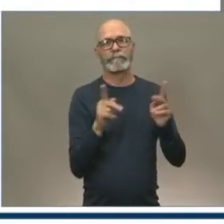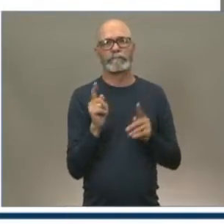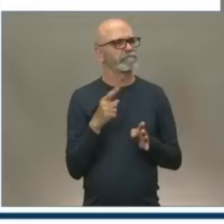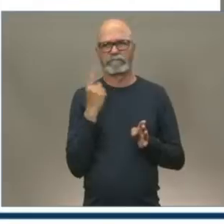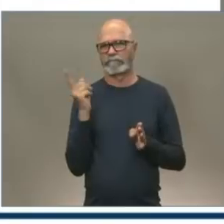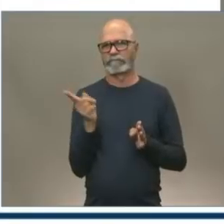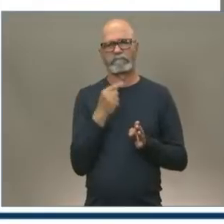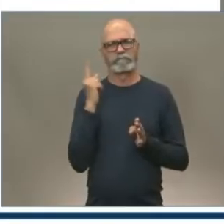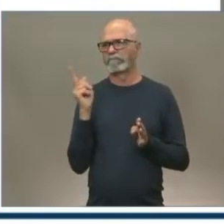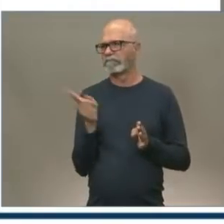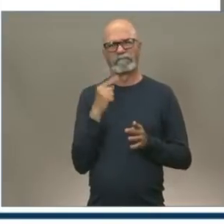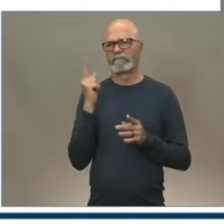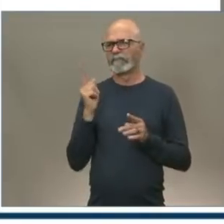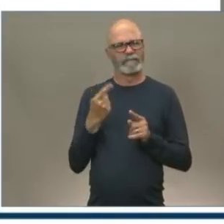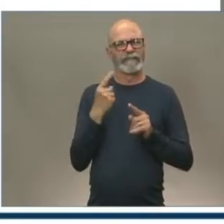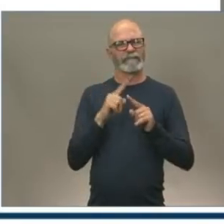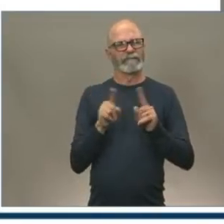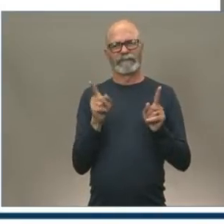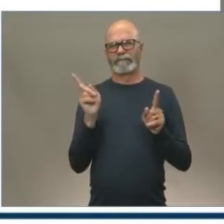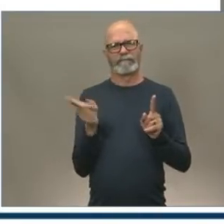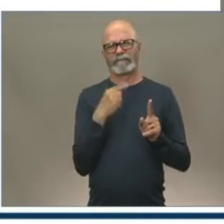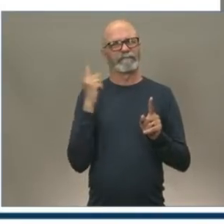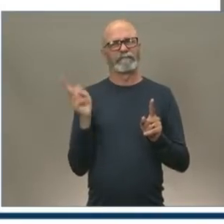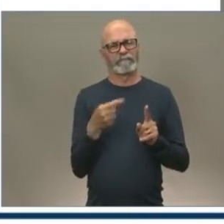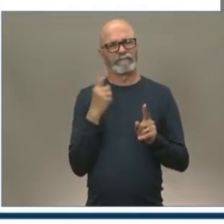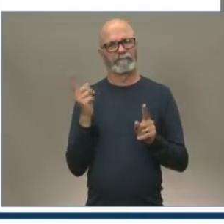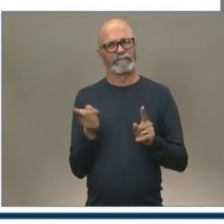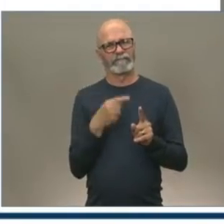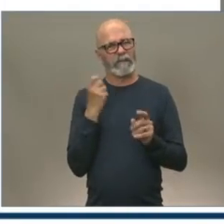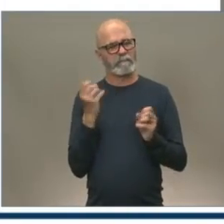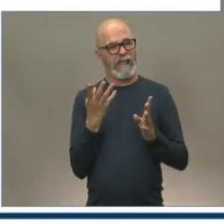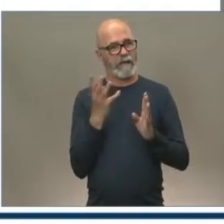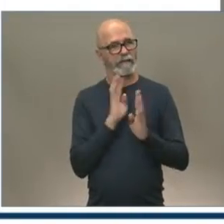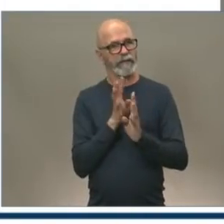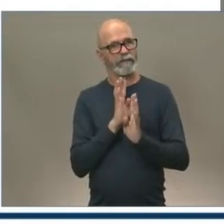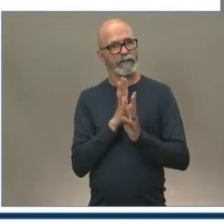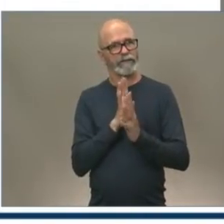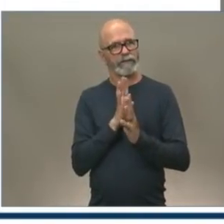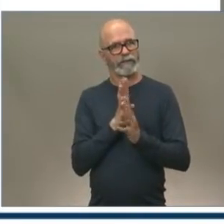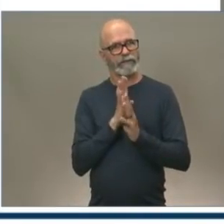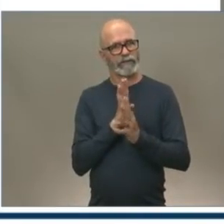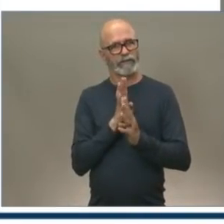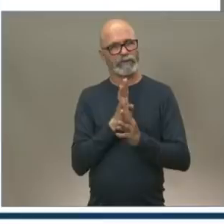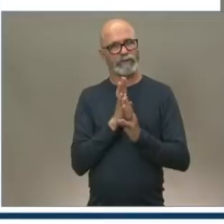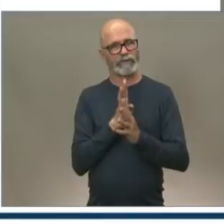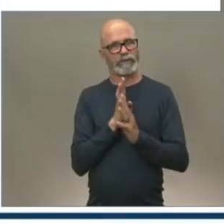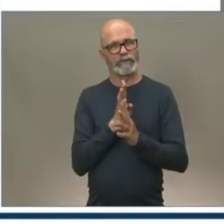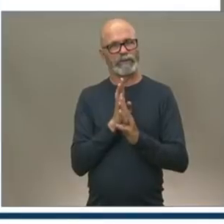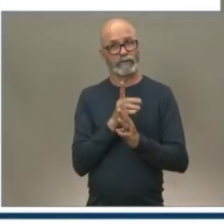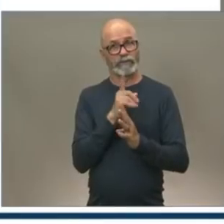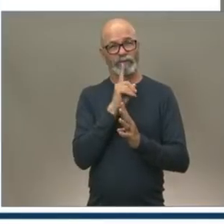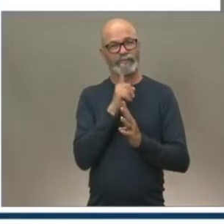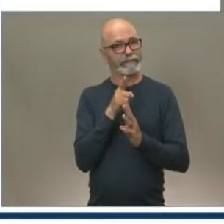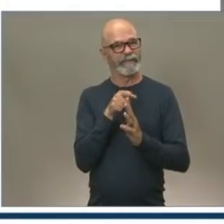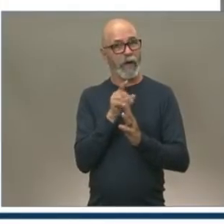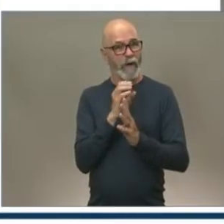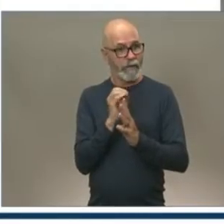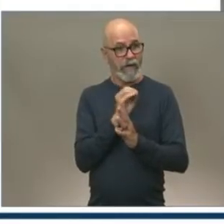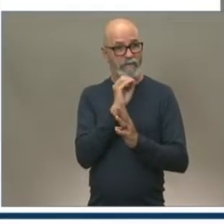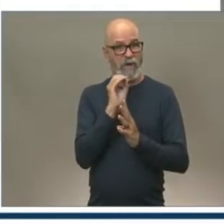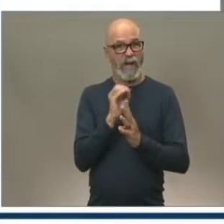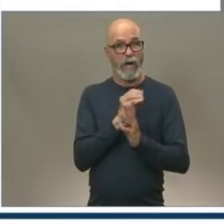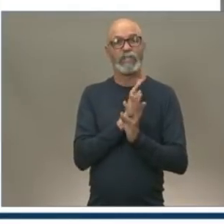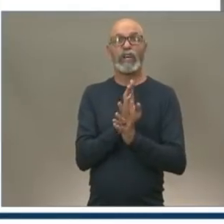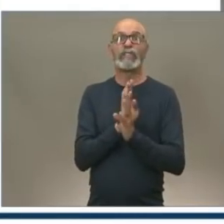last short period of time of many, many more people coming from Ontario, especially they identified Ontario. We don't